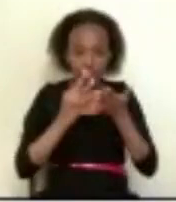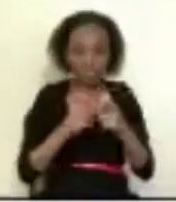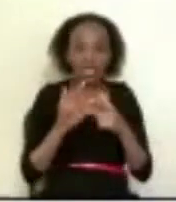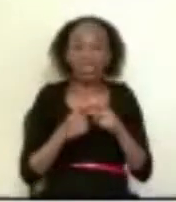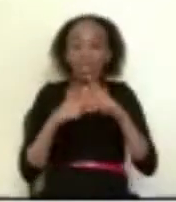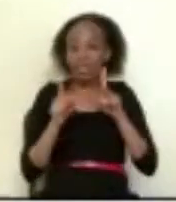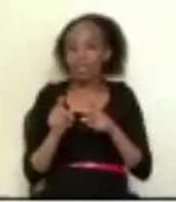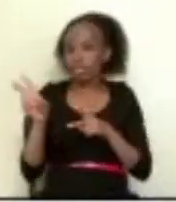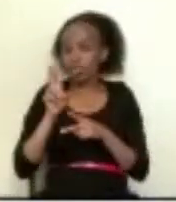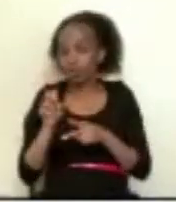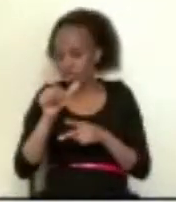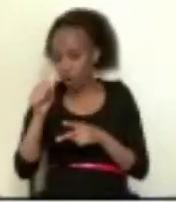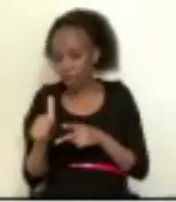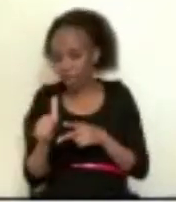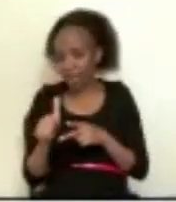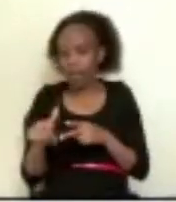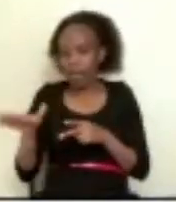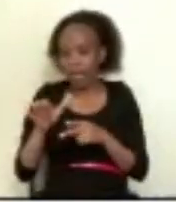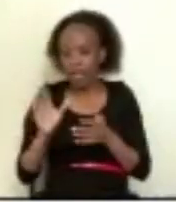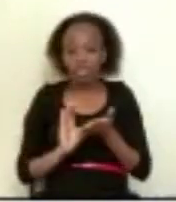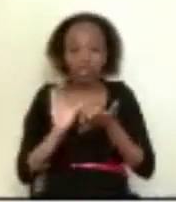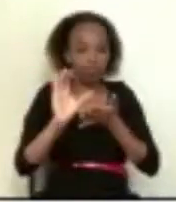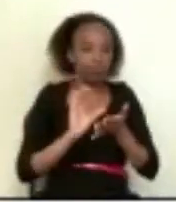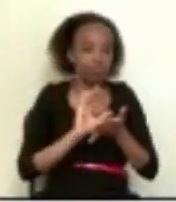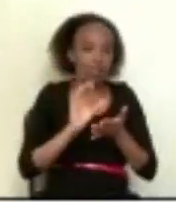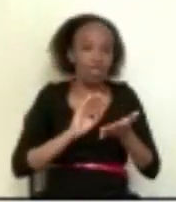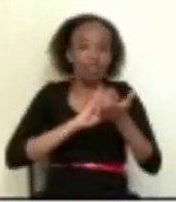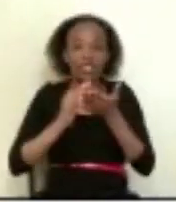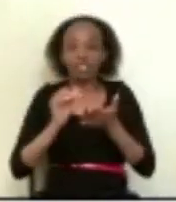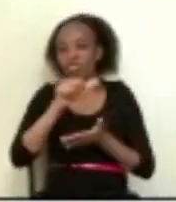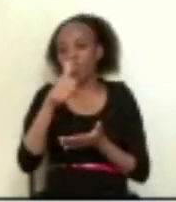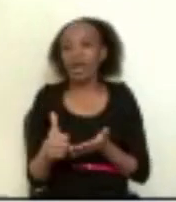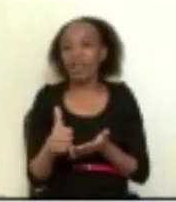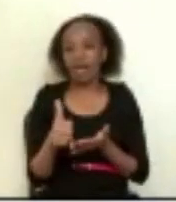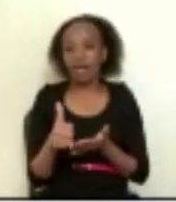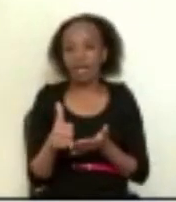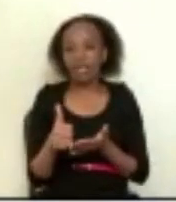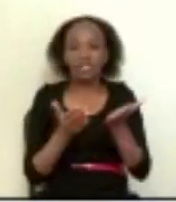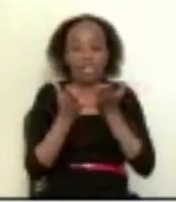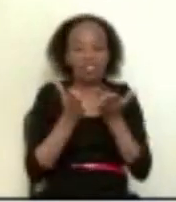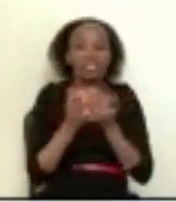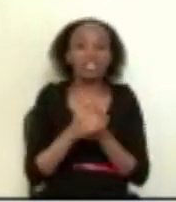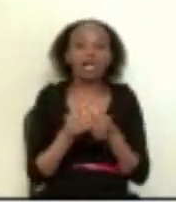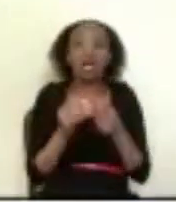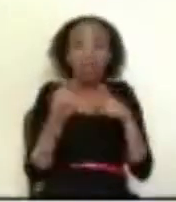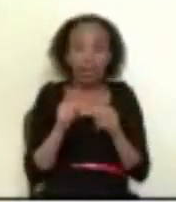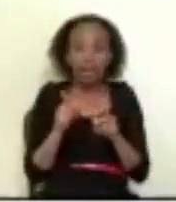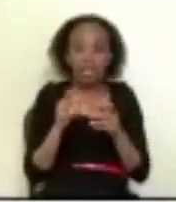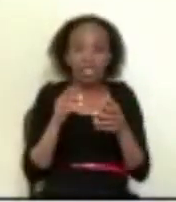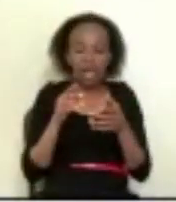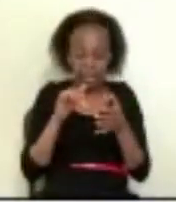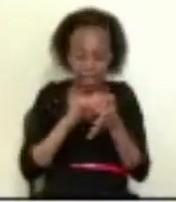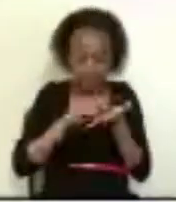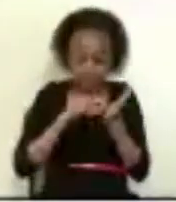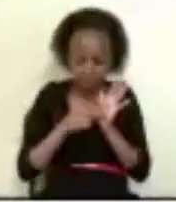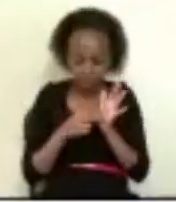other places to reallocate fundings from other services. But then that means that we are